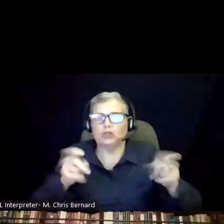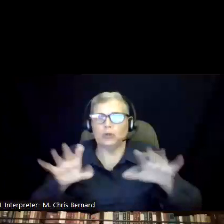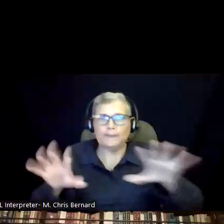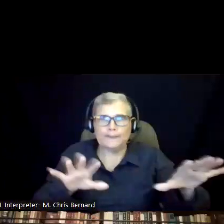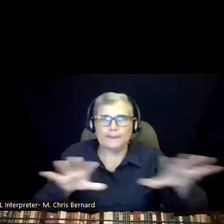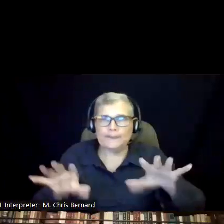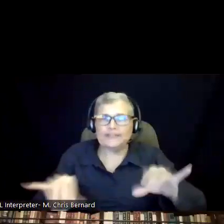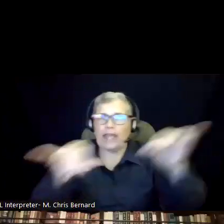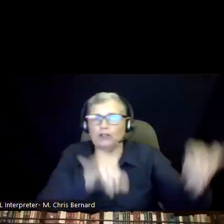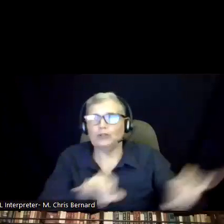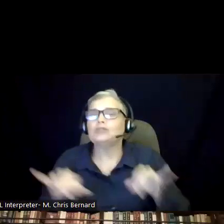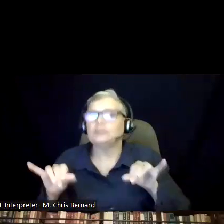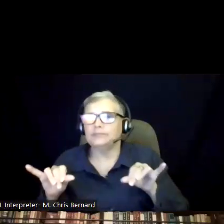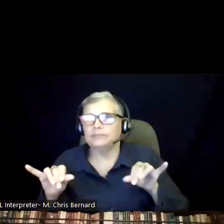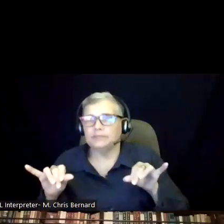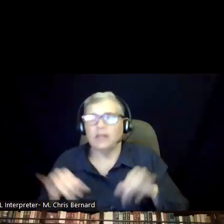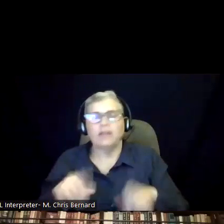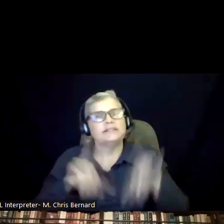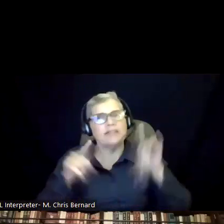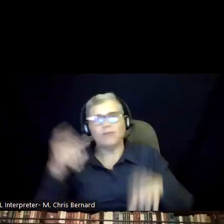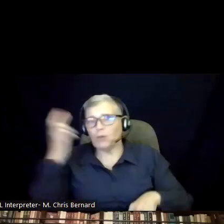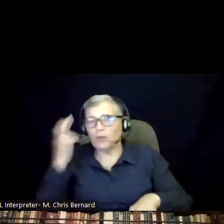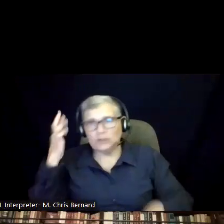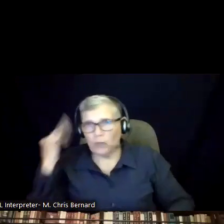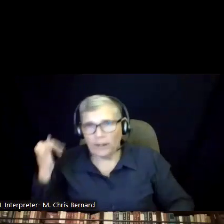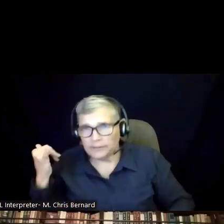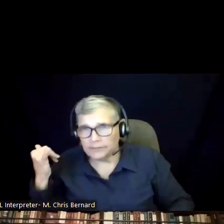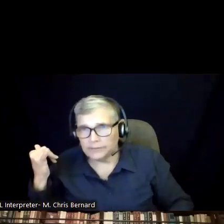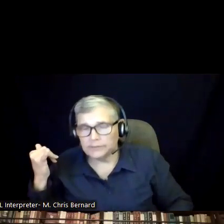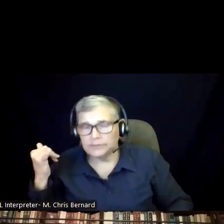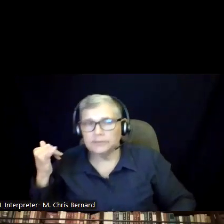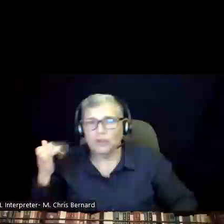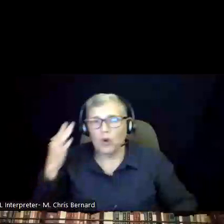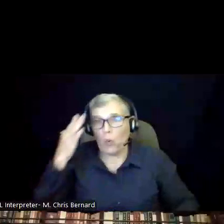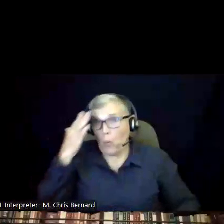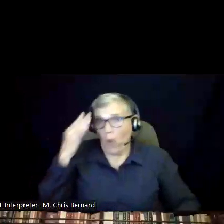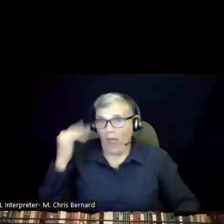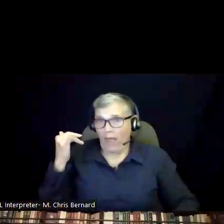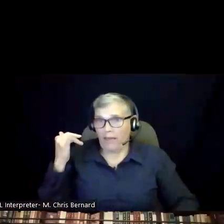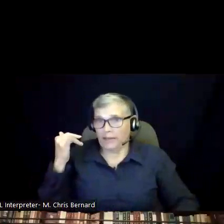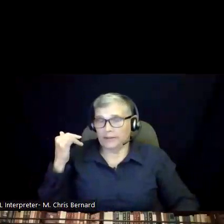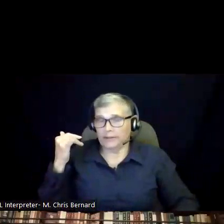And there are a variety of reasons and non-reasons by which we ought to move those